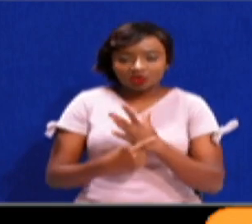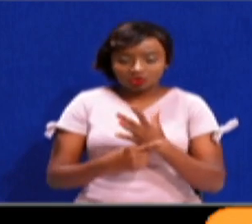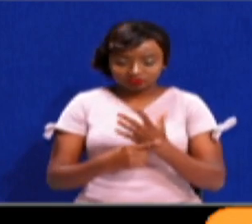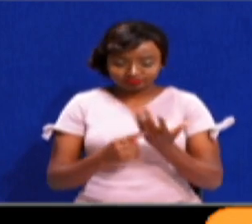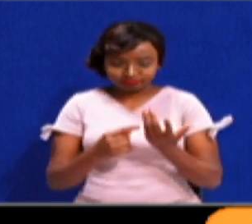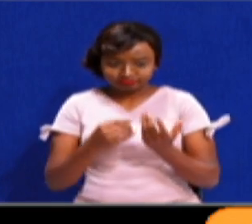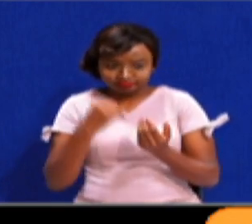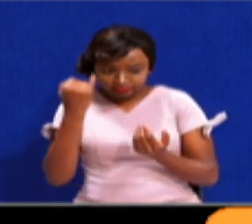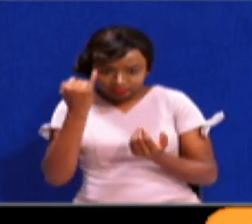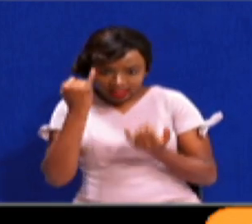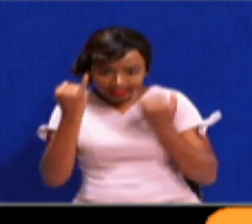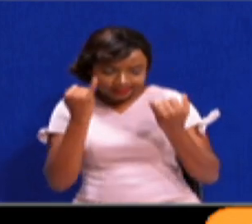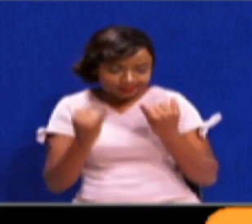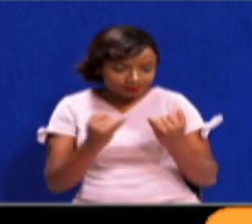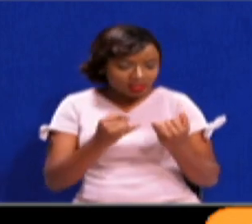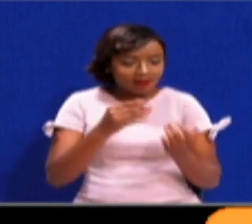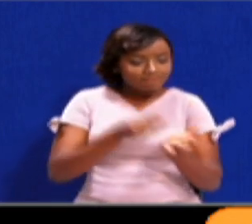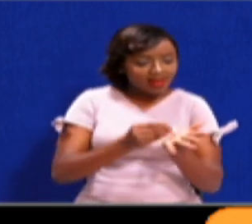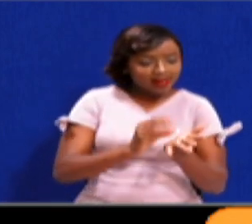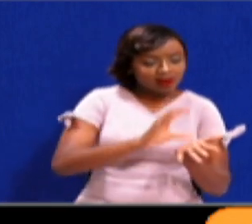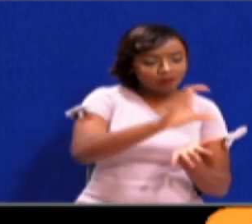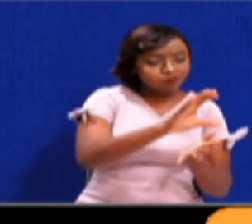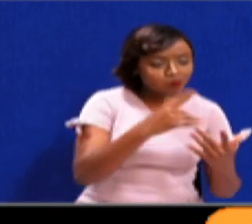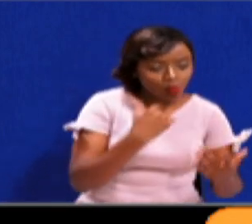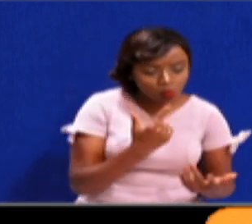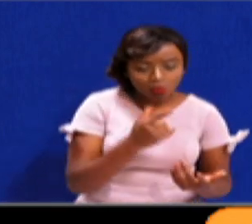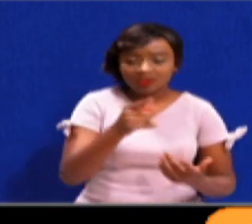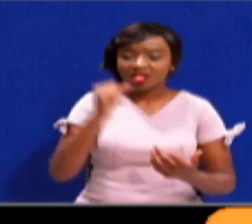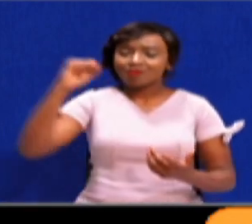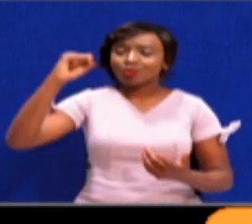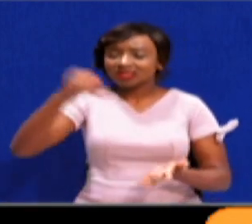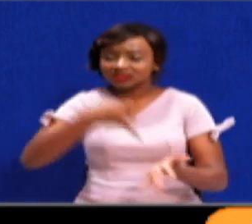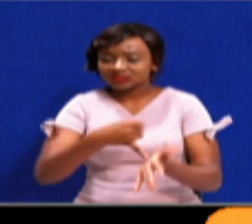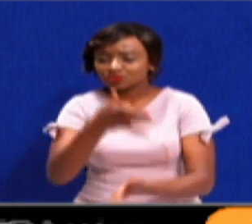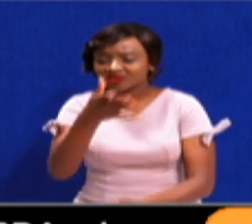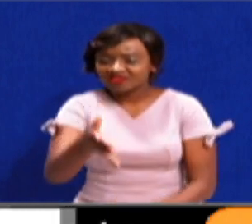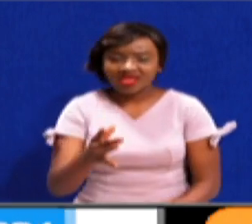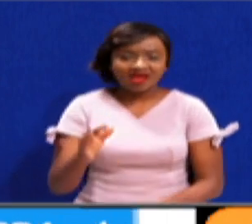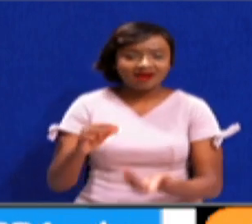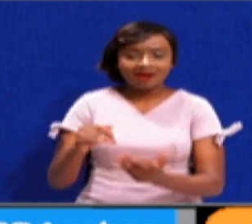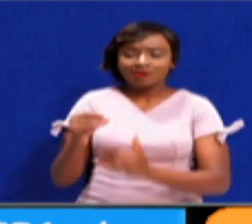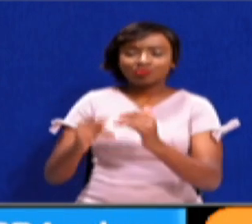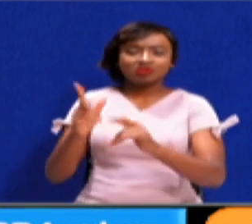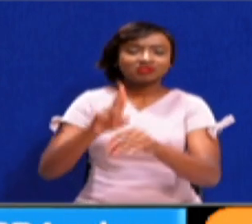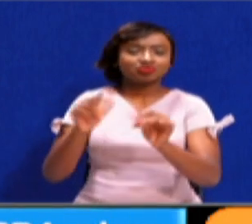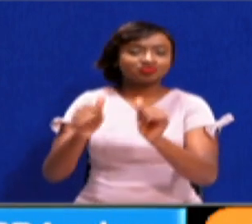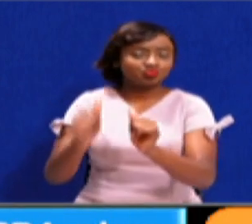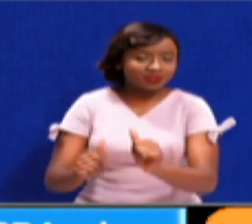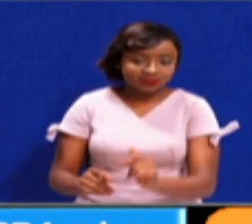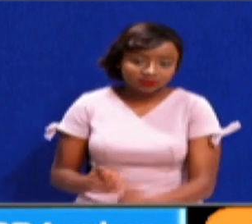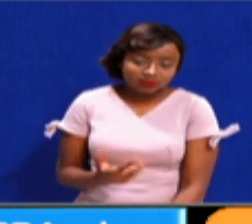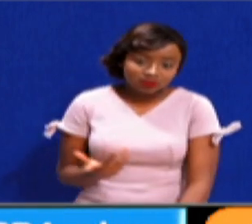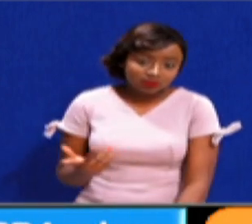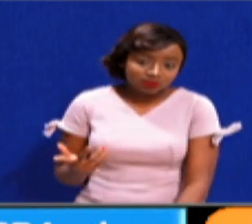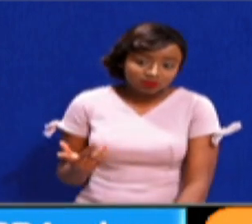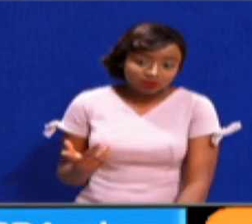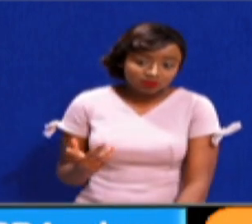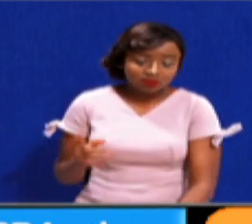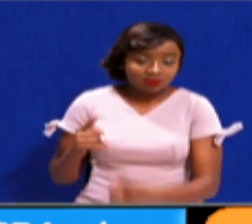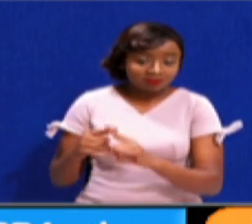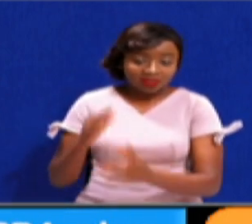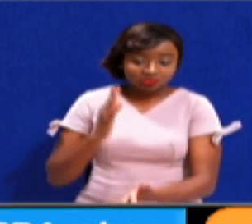money should have gone where, how is the formula working, there's the politics of it. But I think something that has been so glaring, Jamila, is